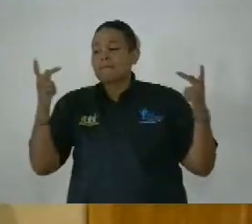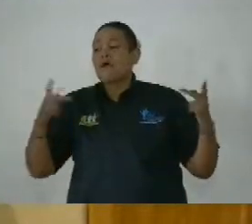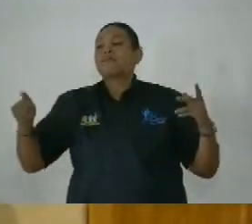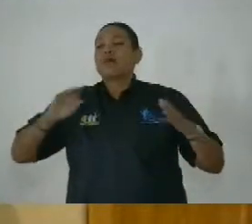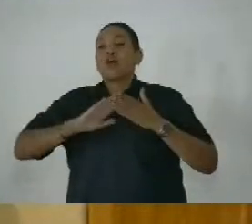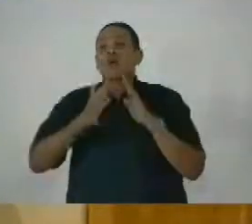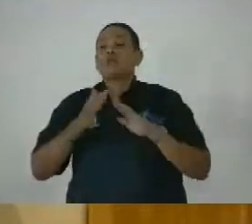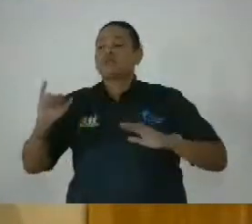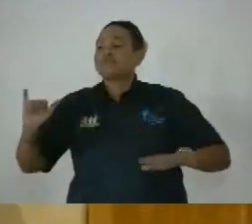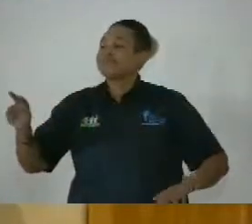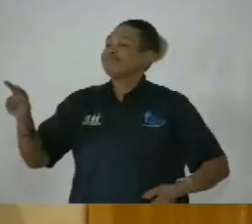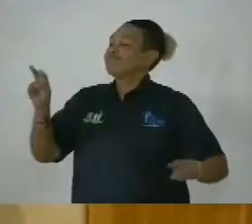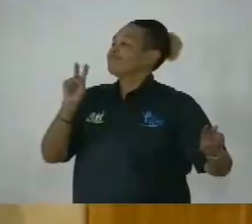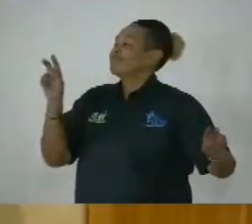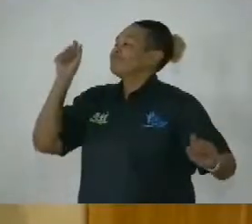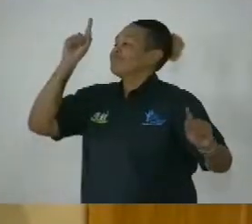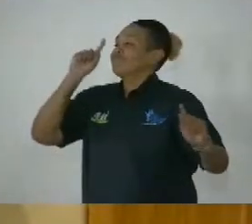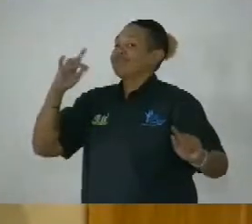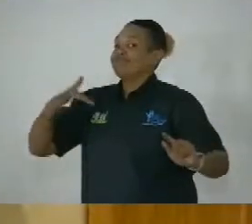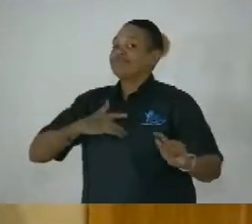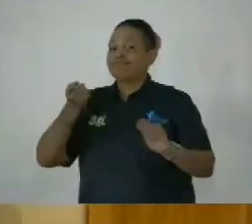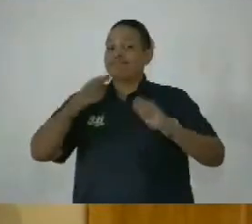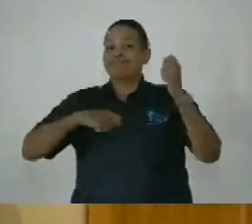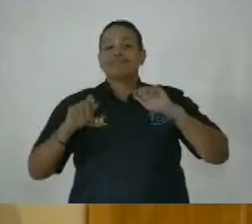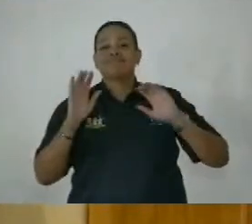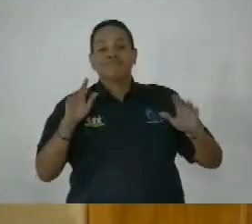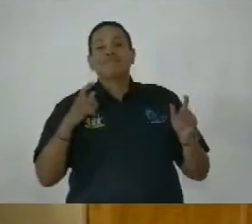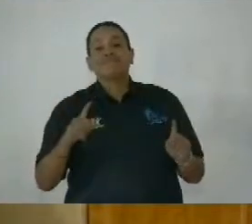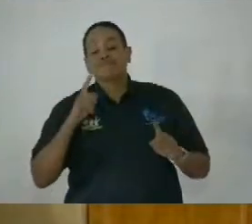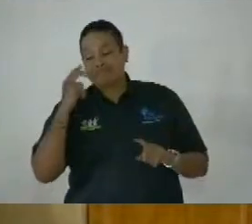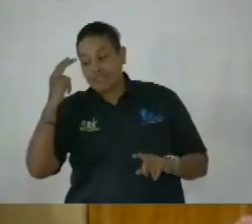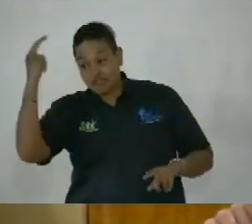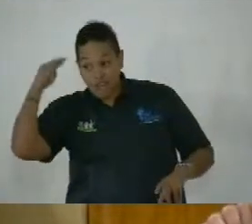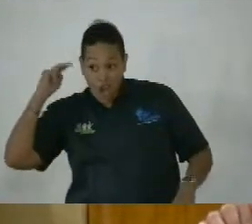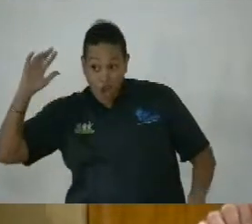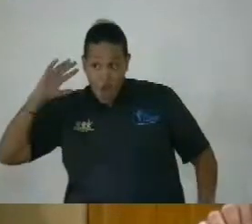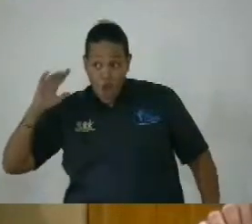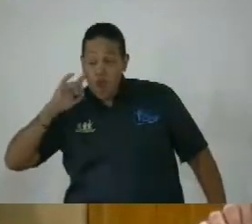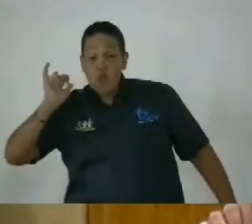could understand and appreciate the change, but recall what there was.